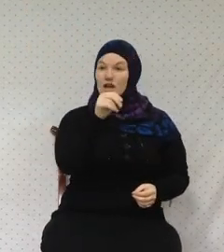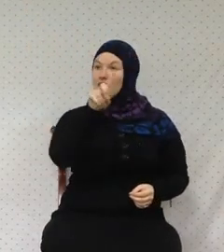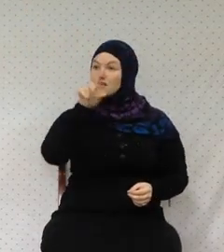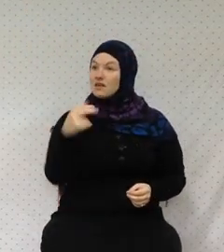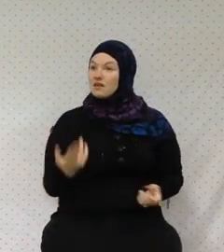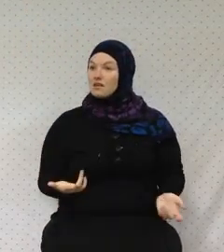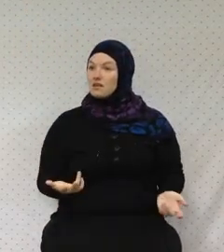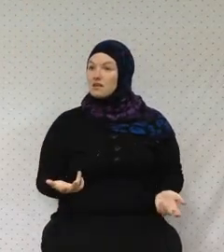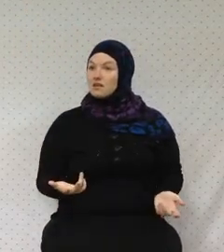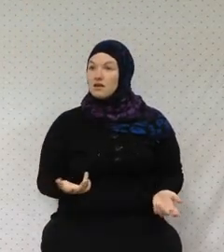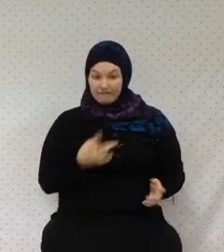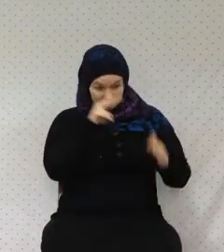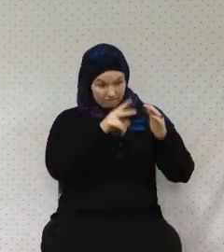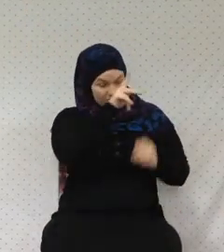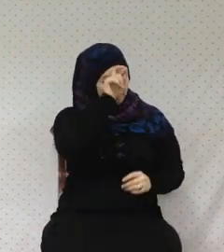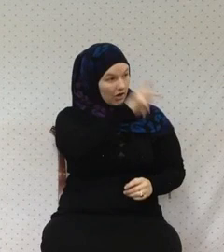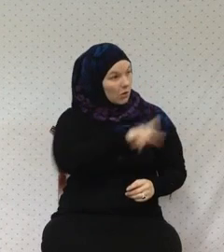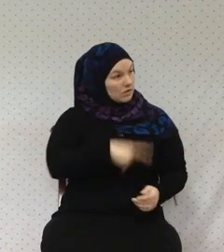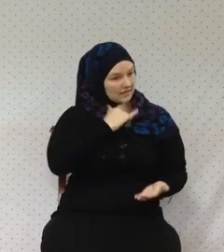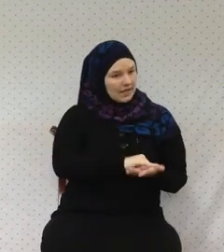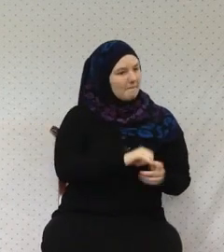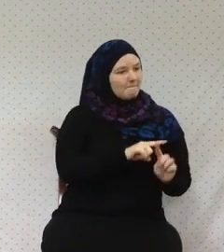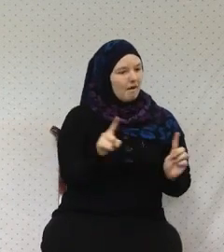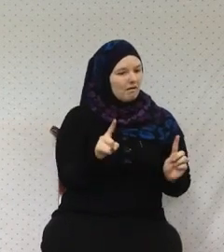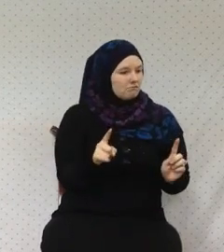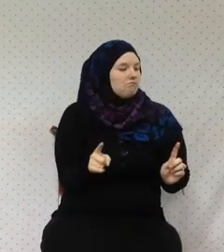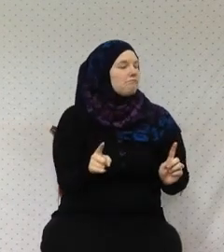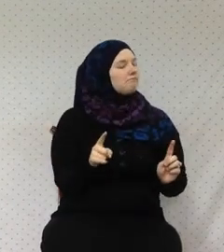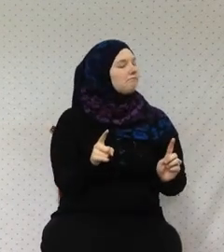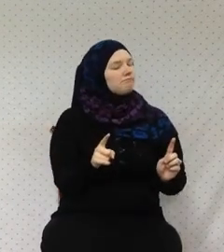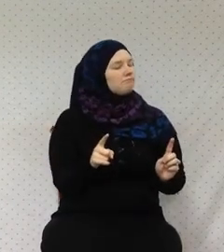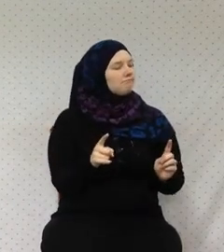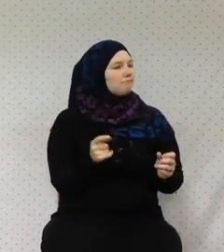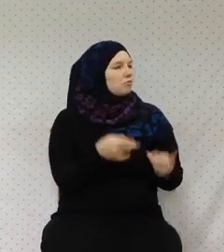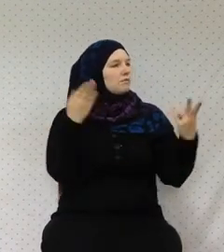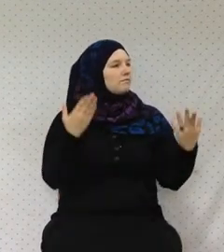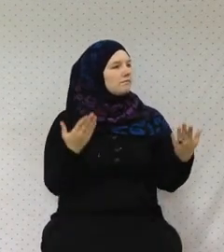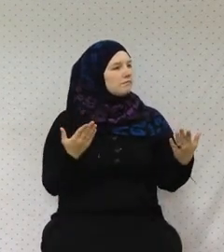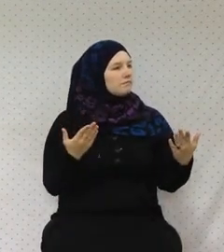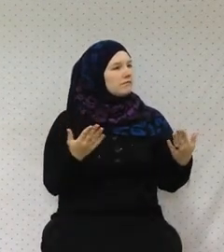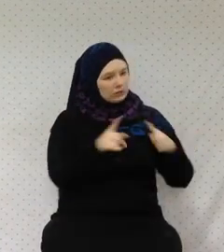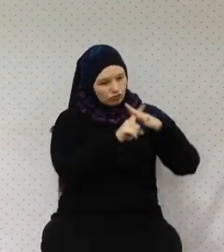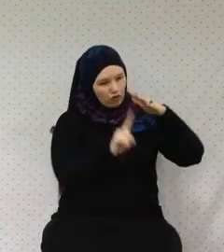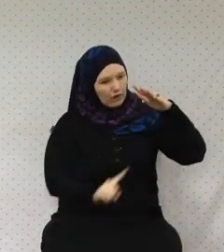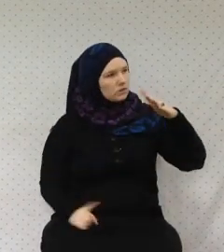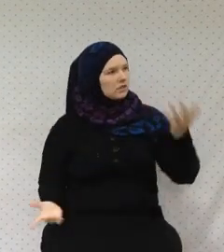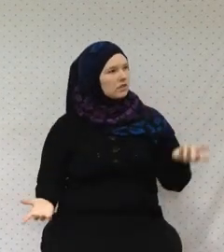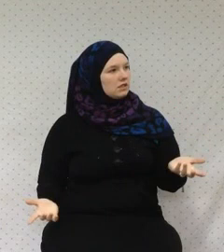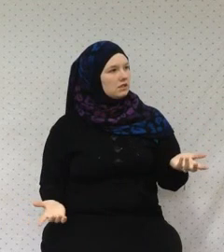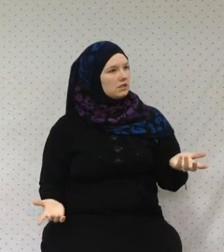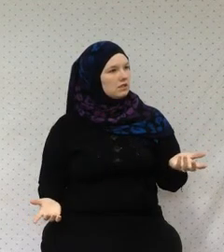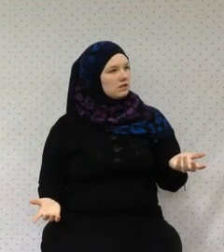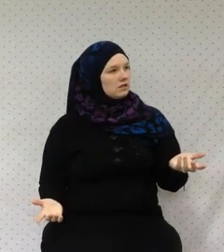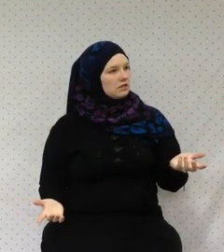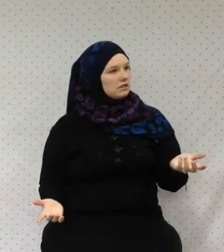So Pharaoh made the Shahada, but he was what? He was drowning. He was floating,